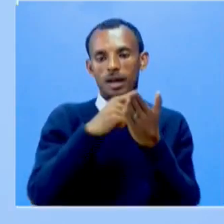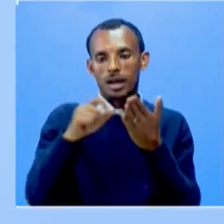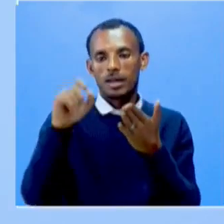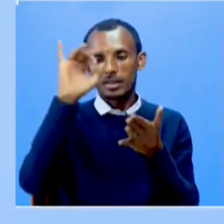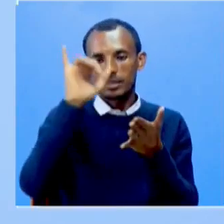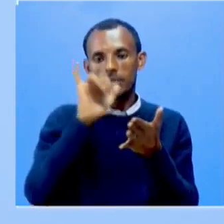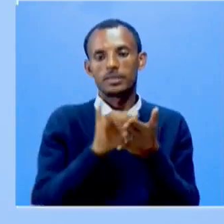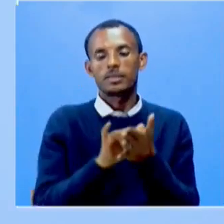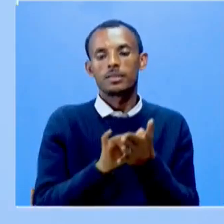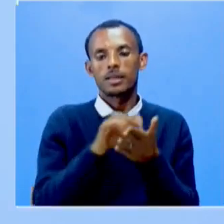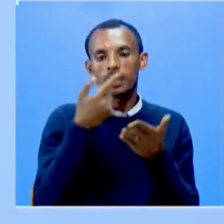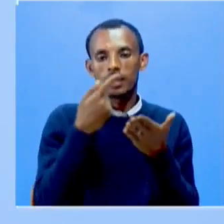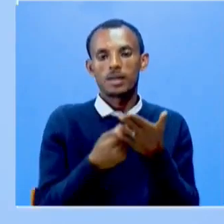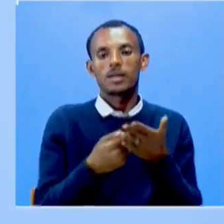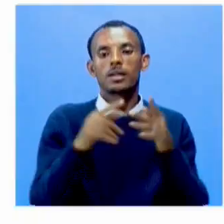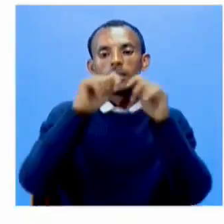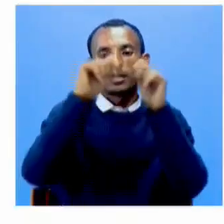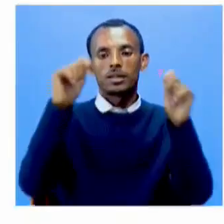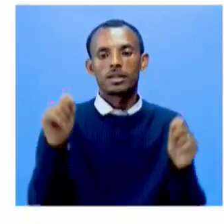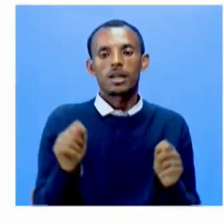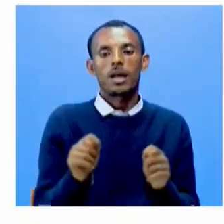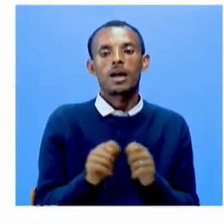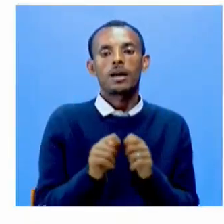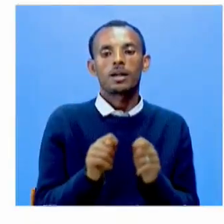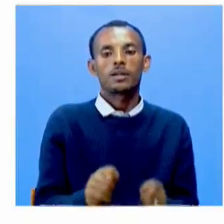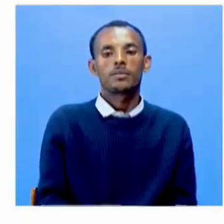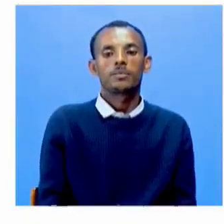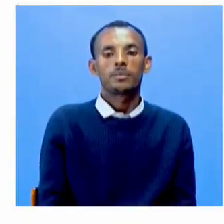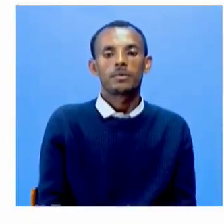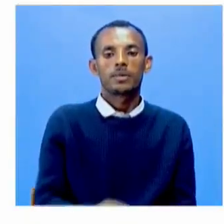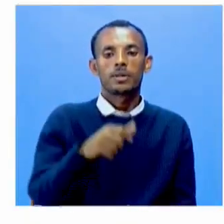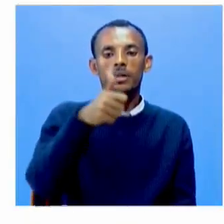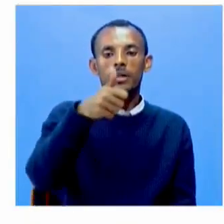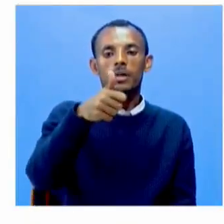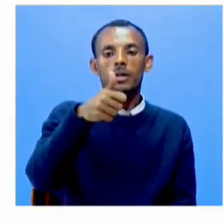So here, triangle